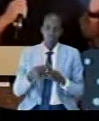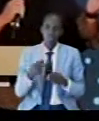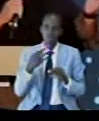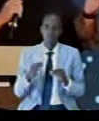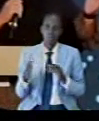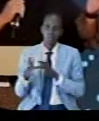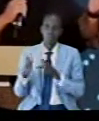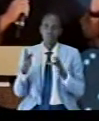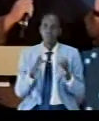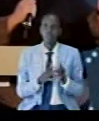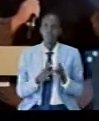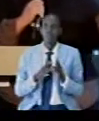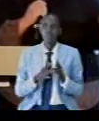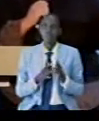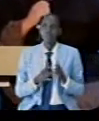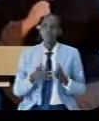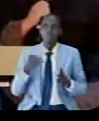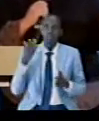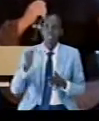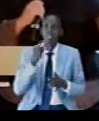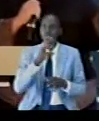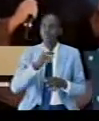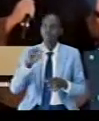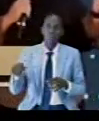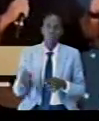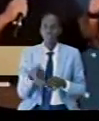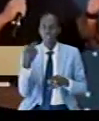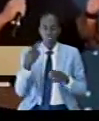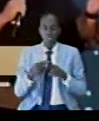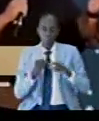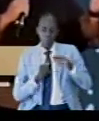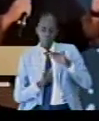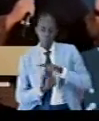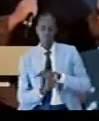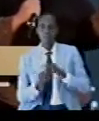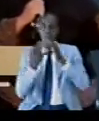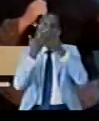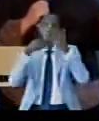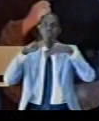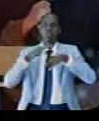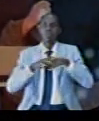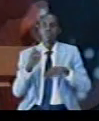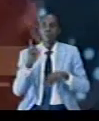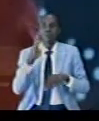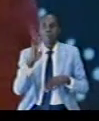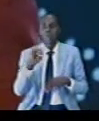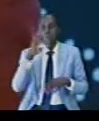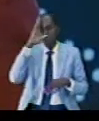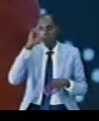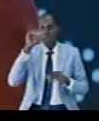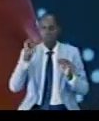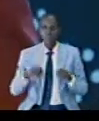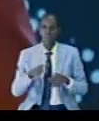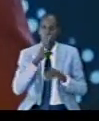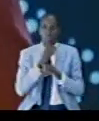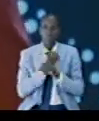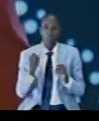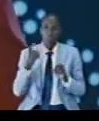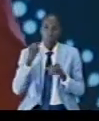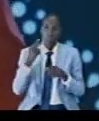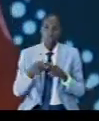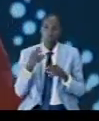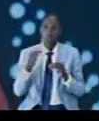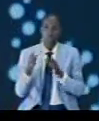Jesus? There is no other name under the heavens where men can be saved. The name of